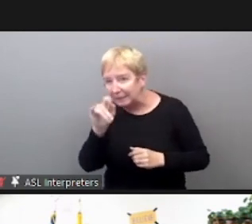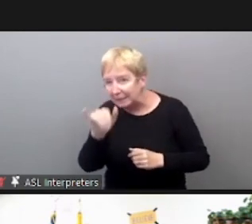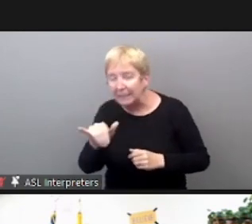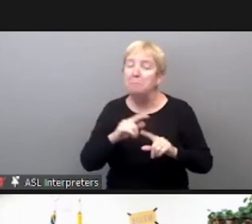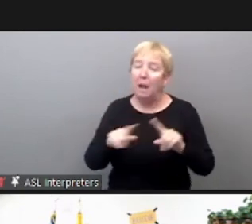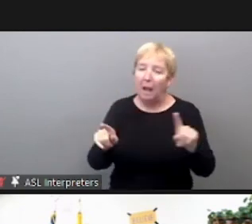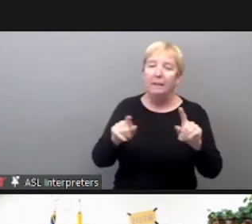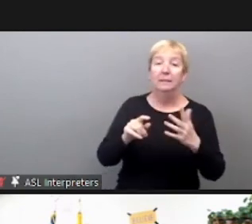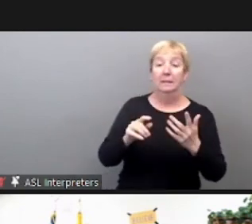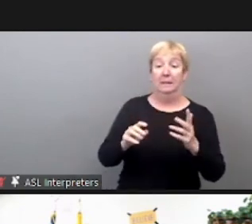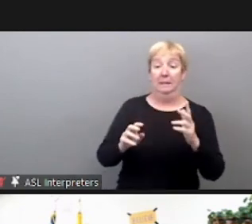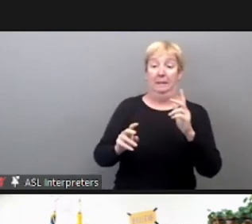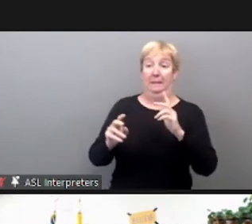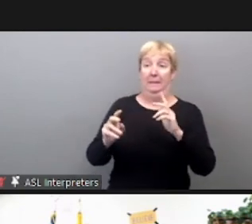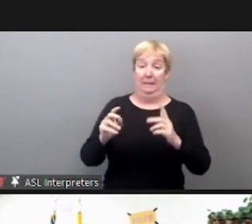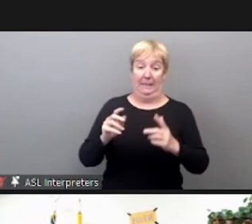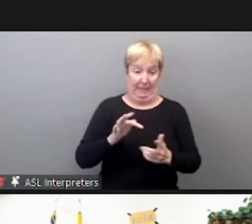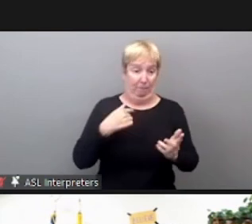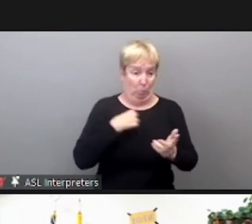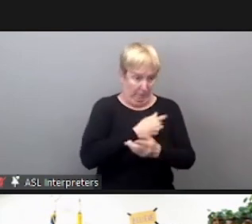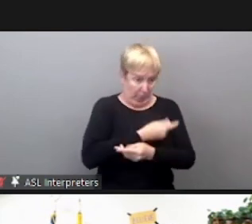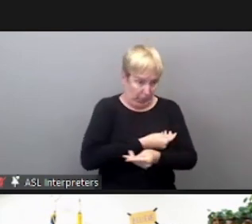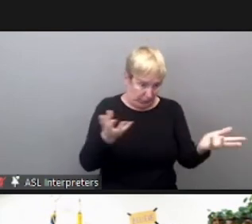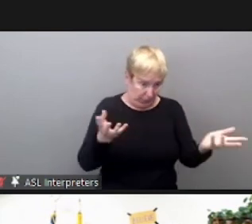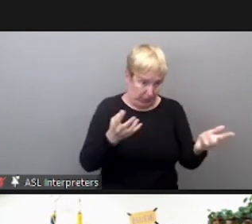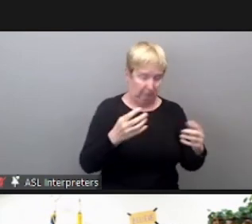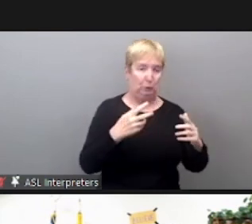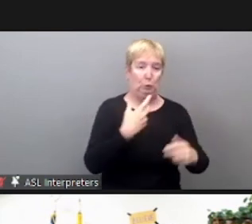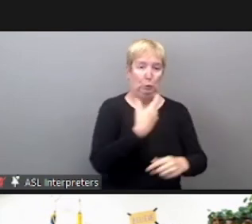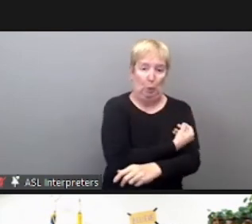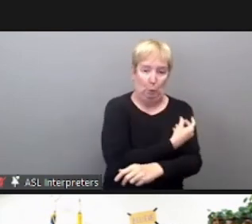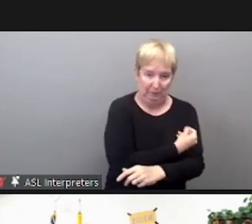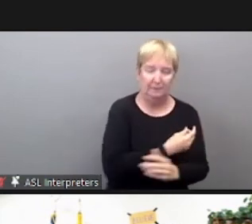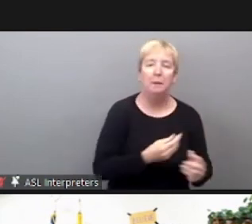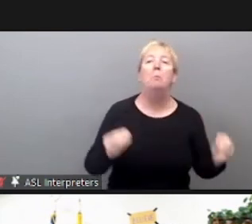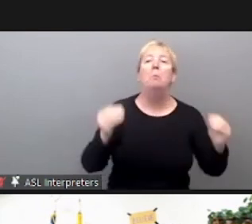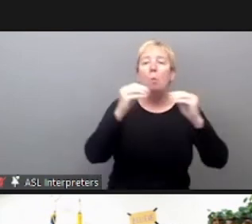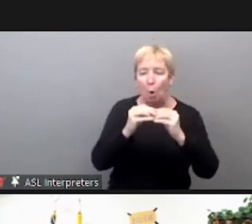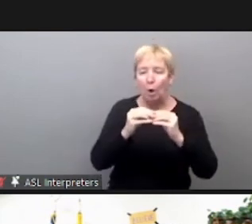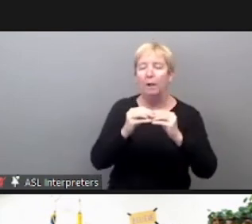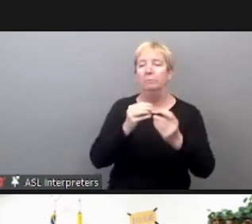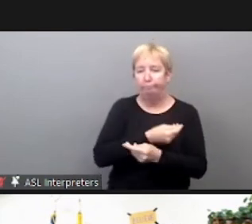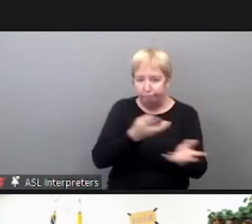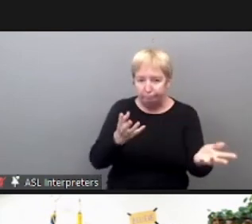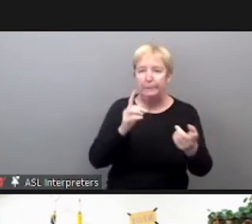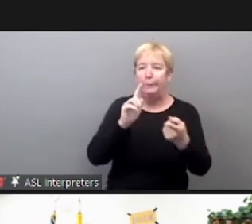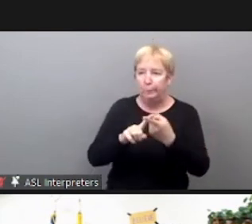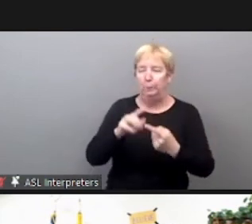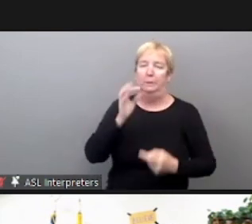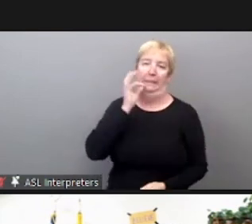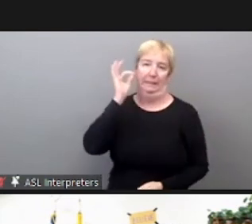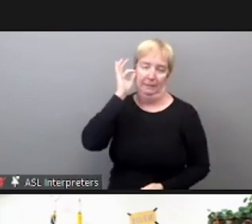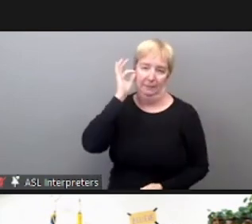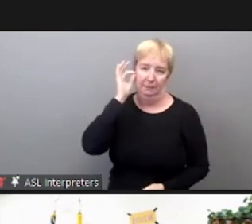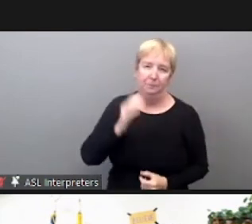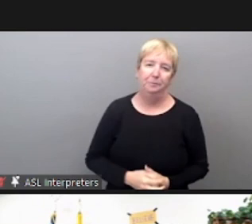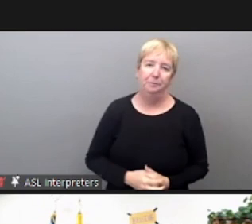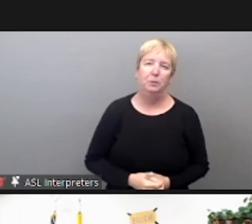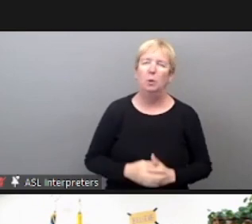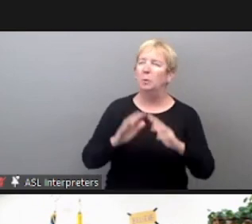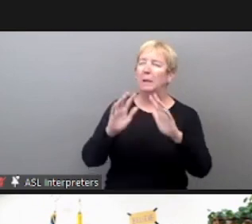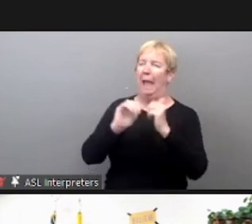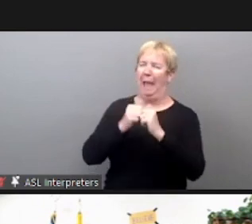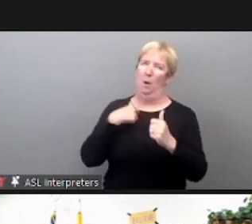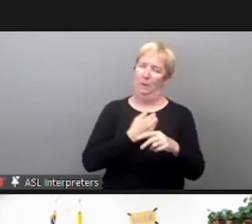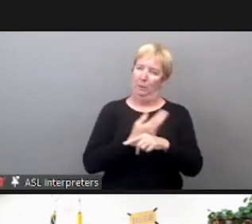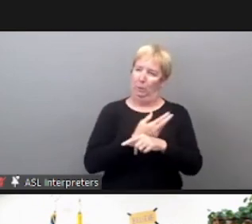that were given, more doses were for American Indian. And so the way we use this map